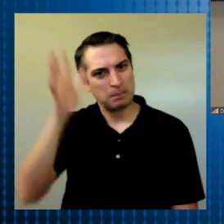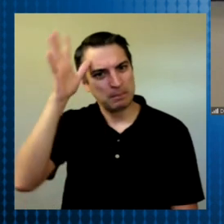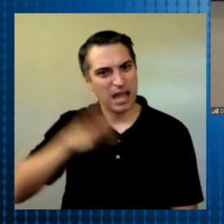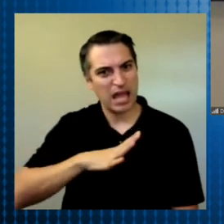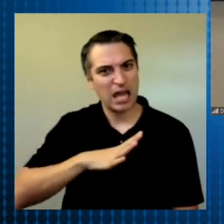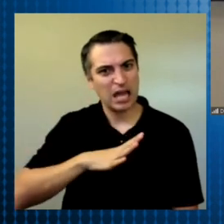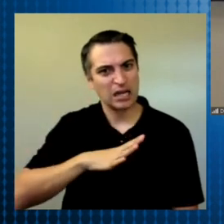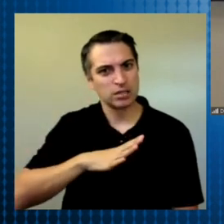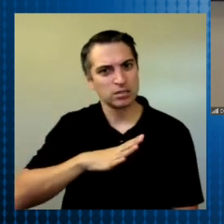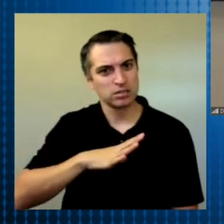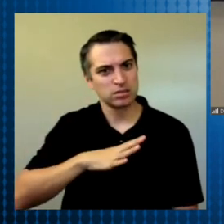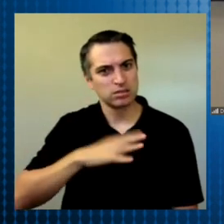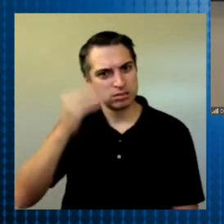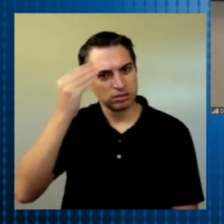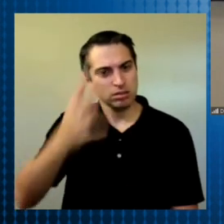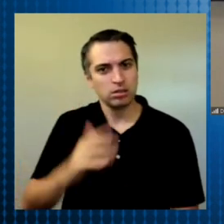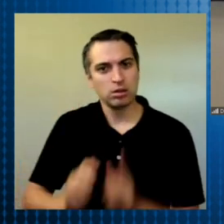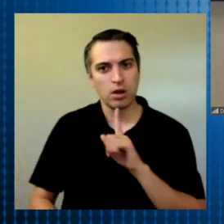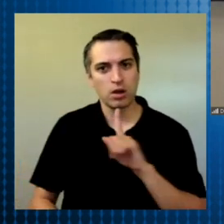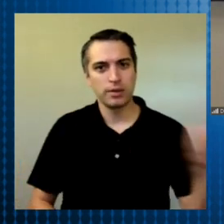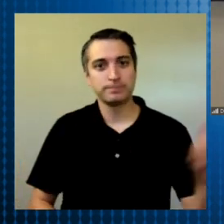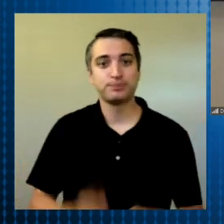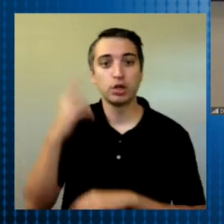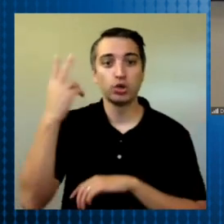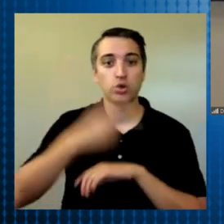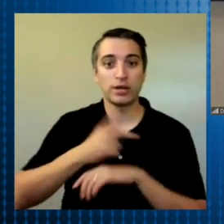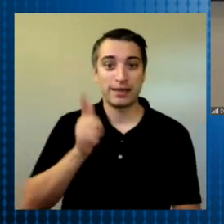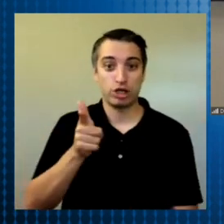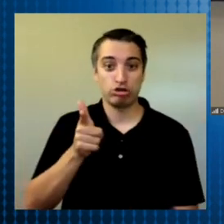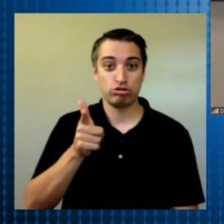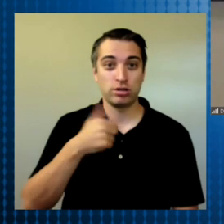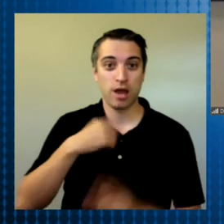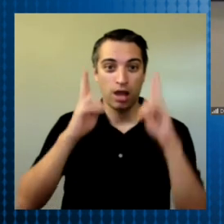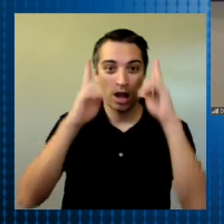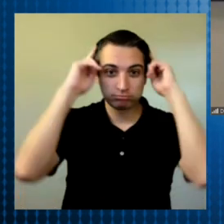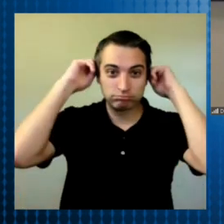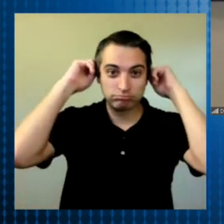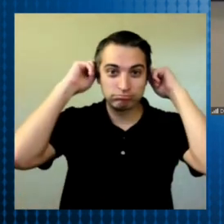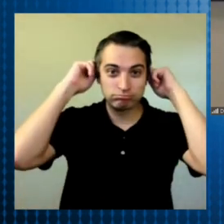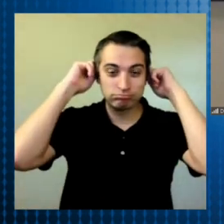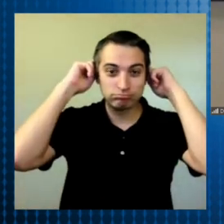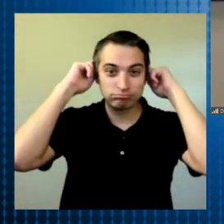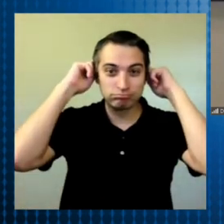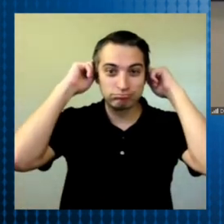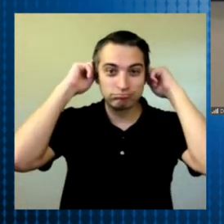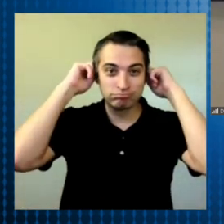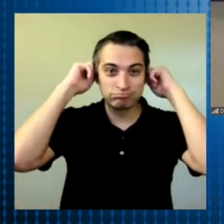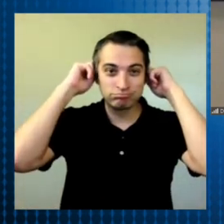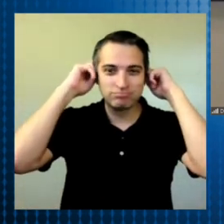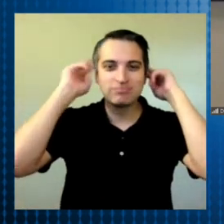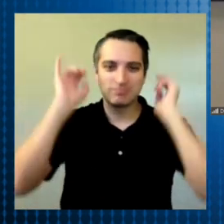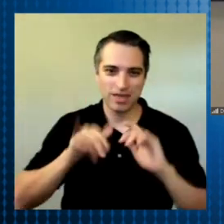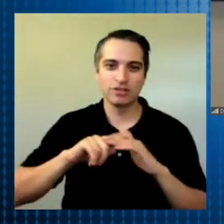away. 2 days later, Doc, I had a haircut. And that began the